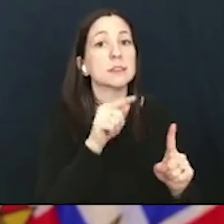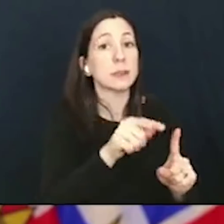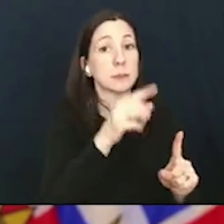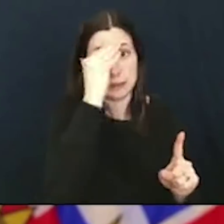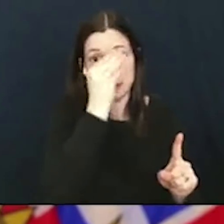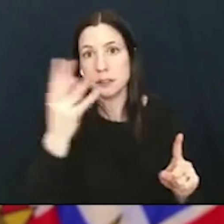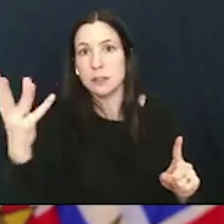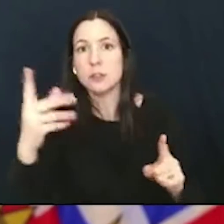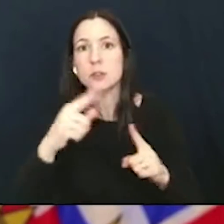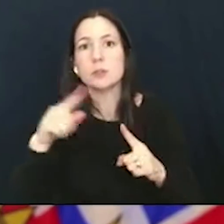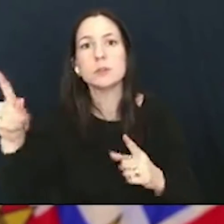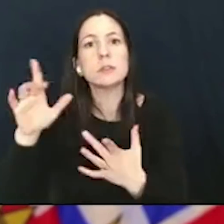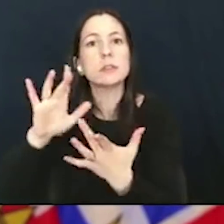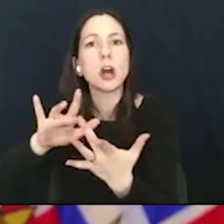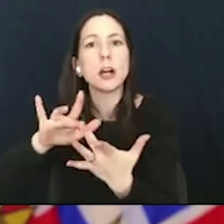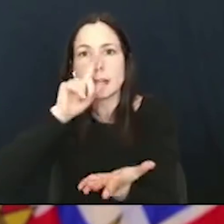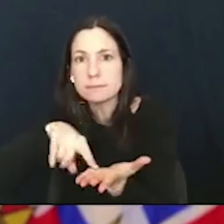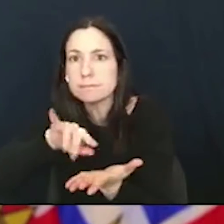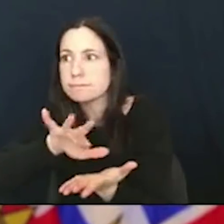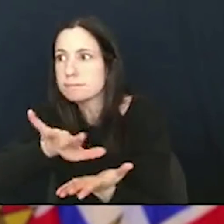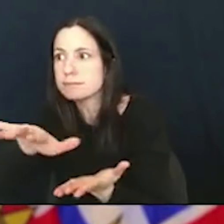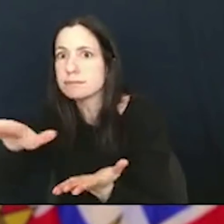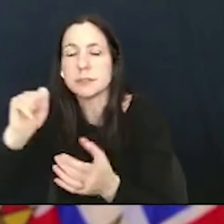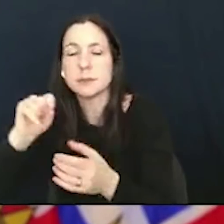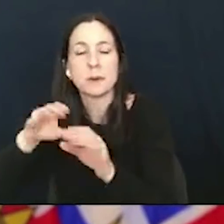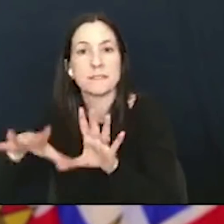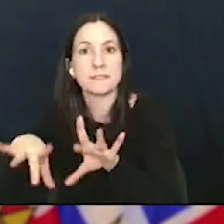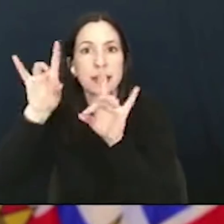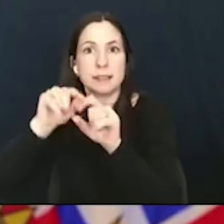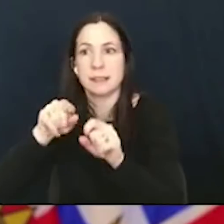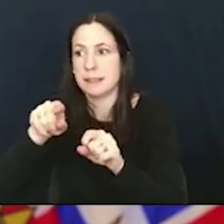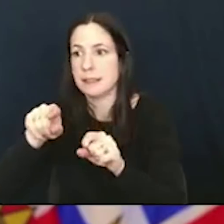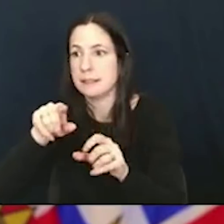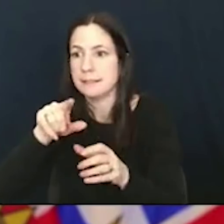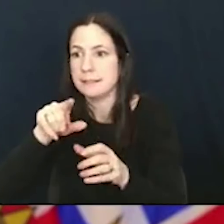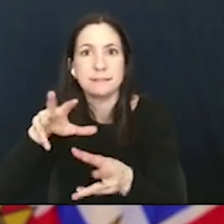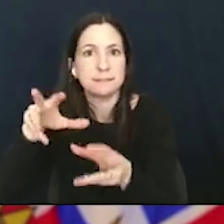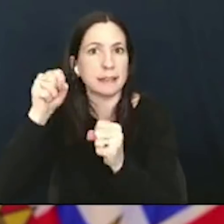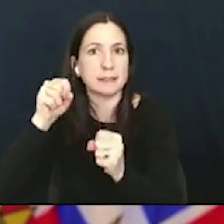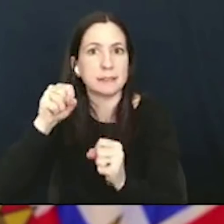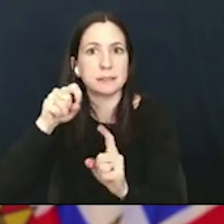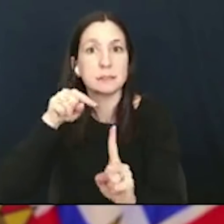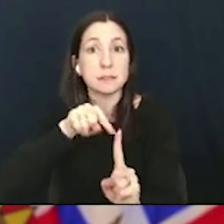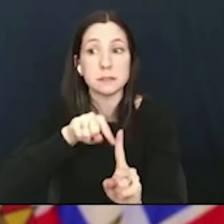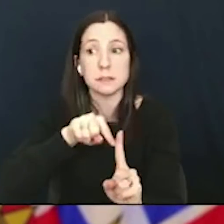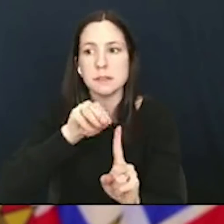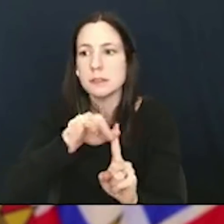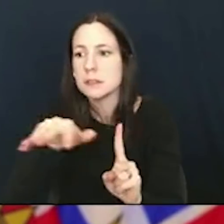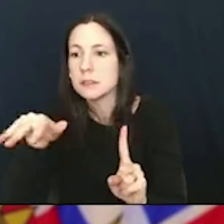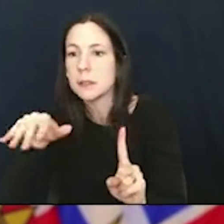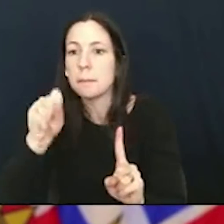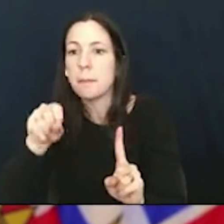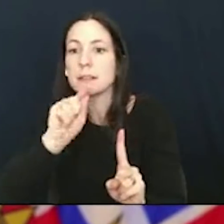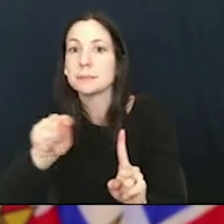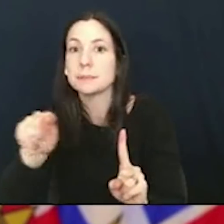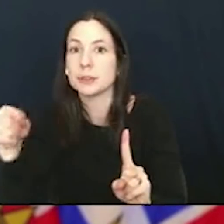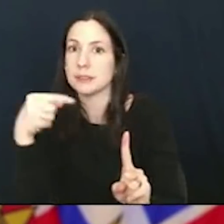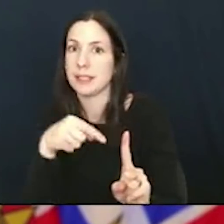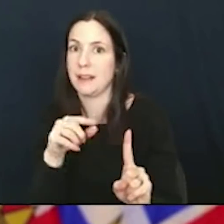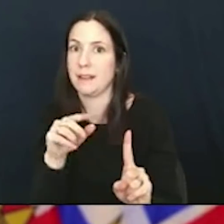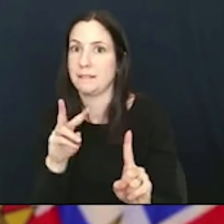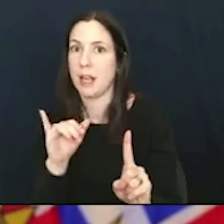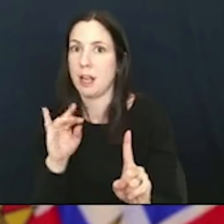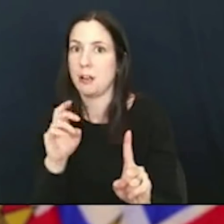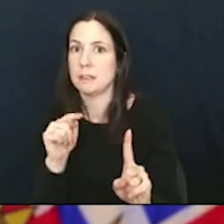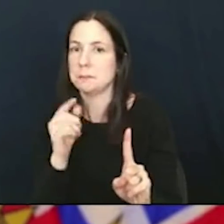our health authorities, so they are able to more rapidly follow up with people who have what might be a variant